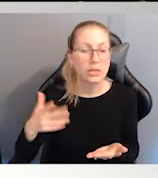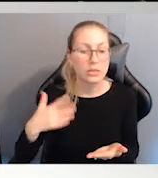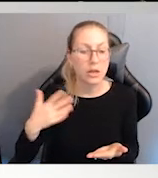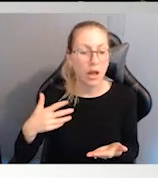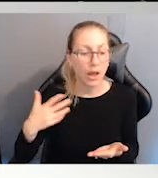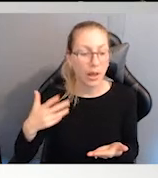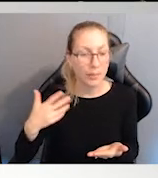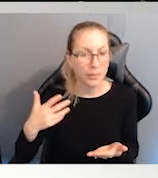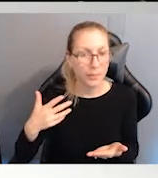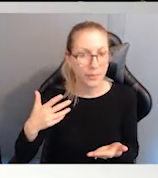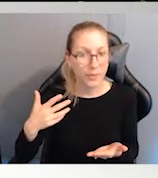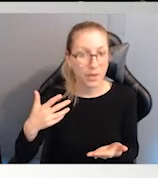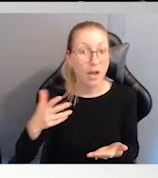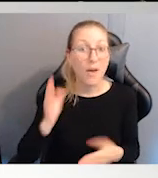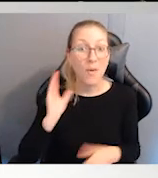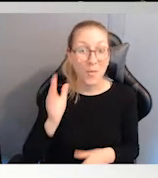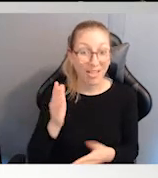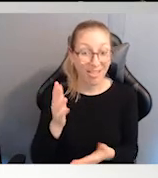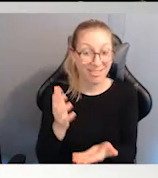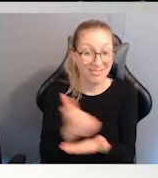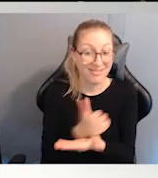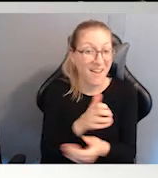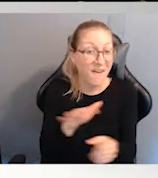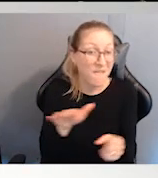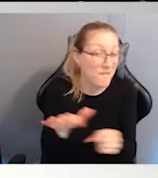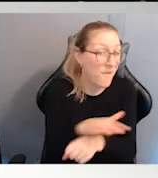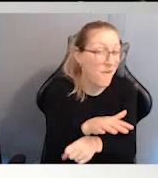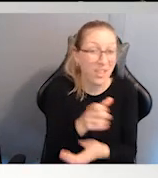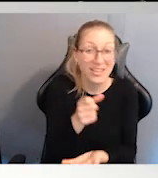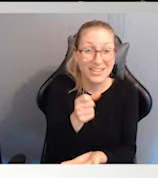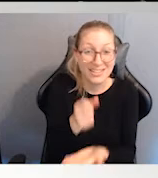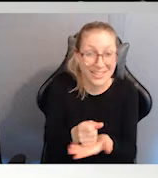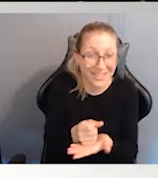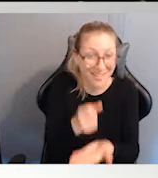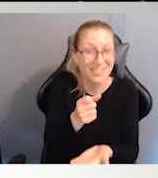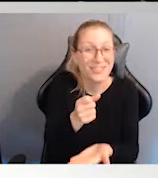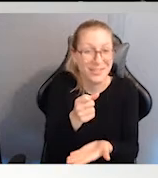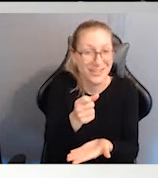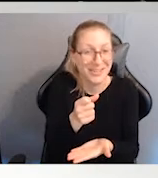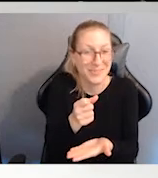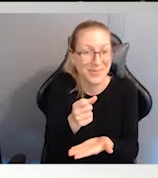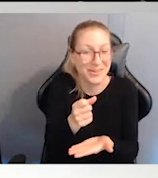I'm going to get a full scholarship to Anywhere State College.